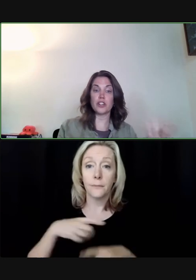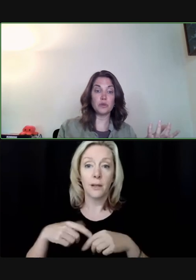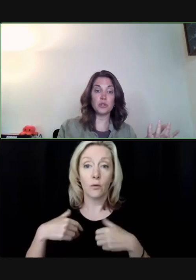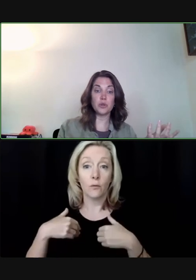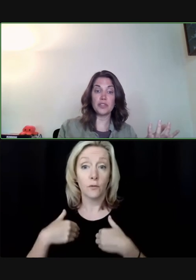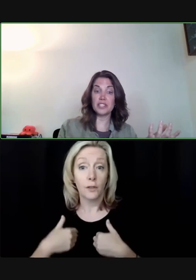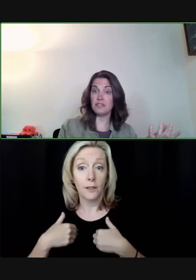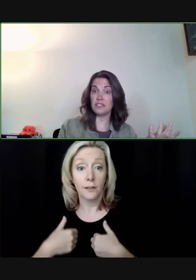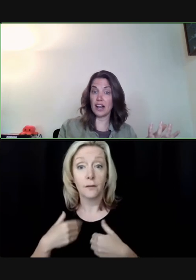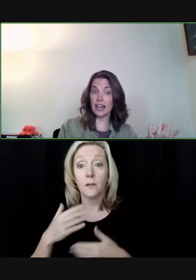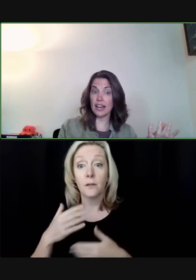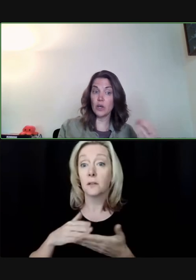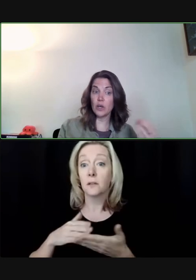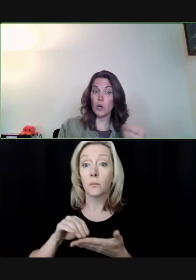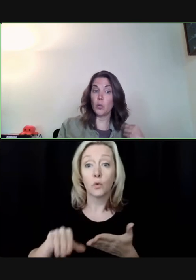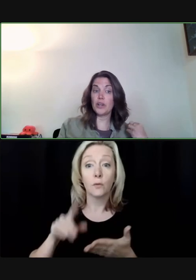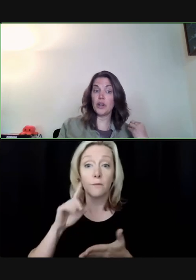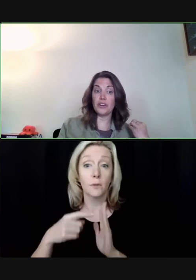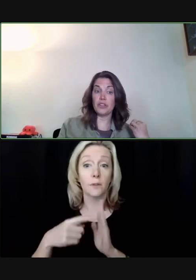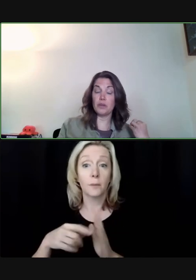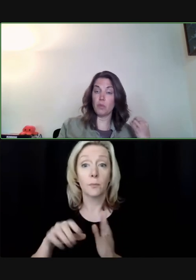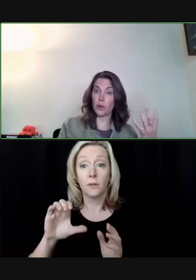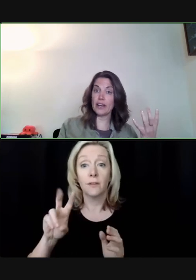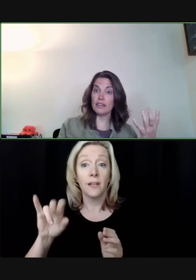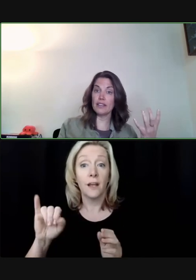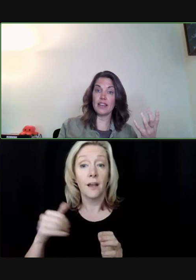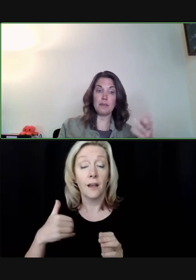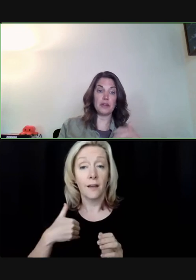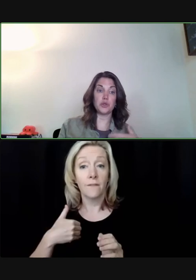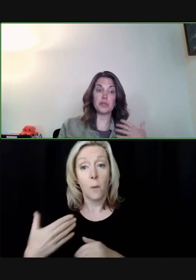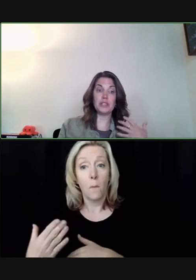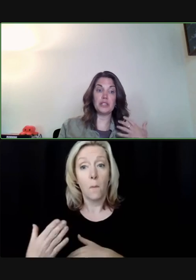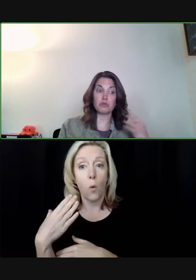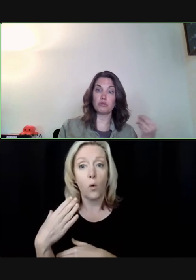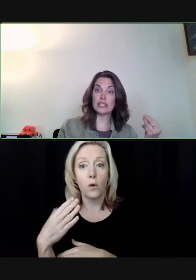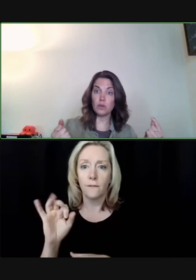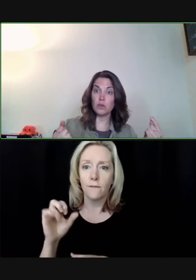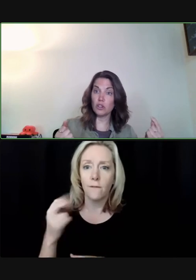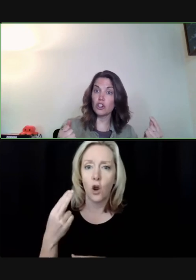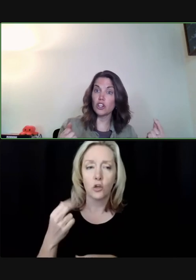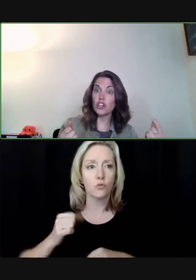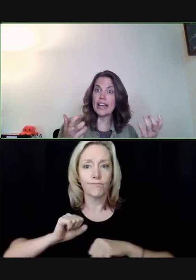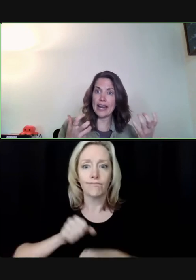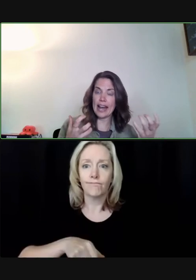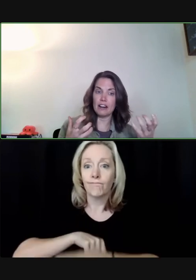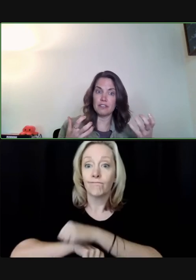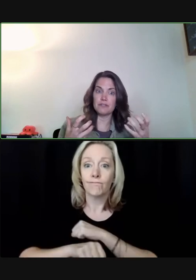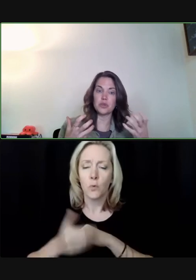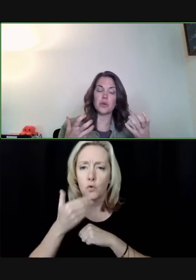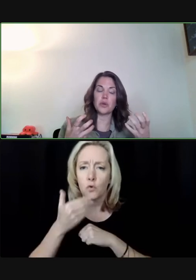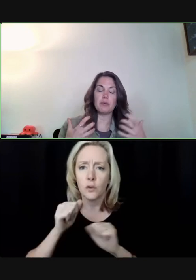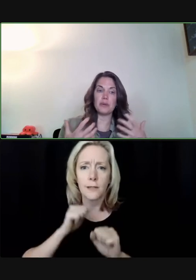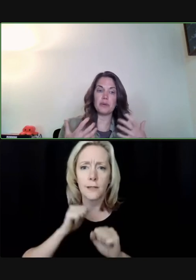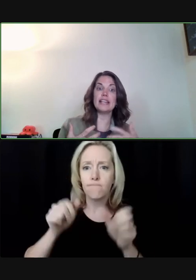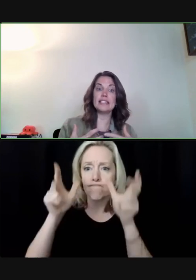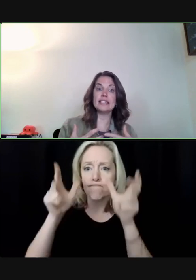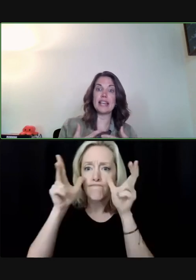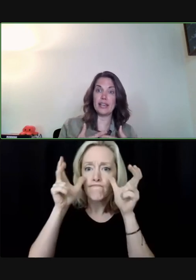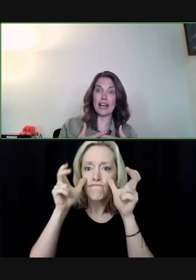For some of our students with CVI, we know that in the morning, they might be really good and have